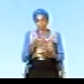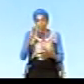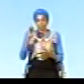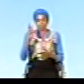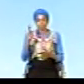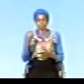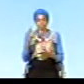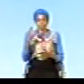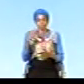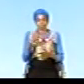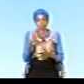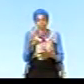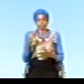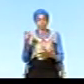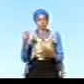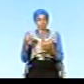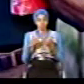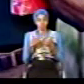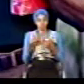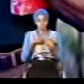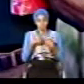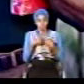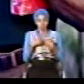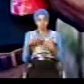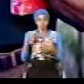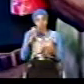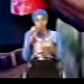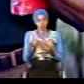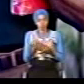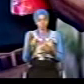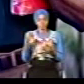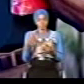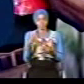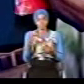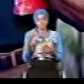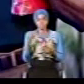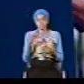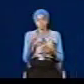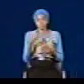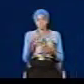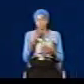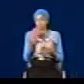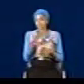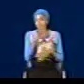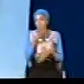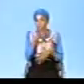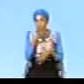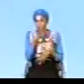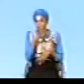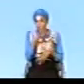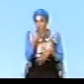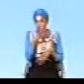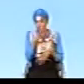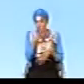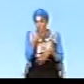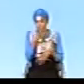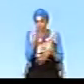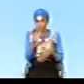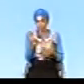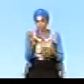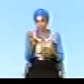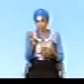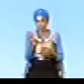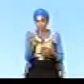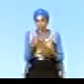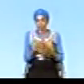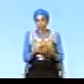we have Mrs. Tina, whose mother had she had poisoning,